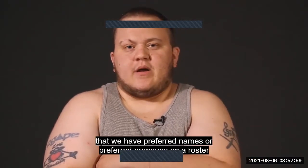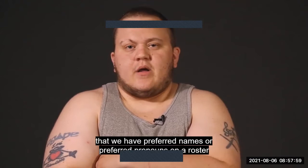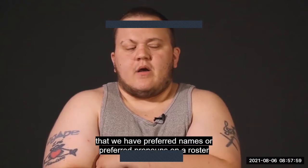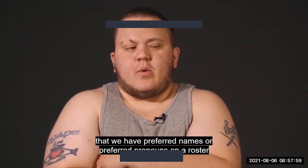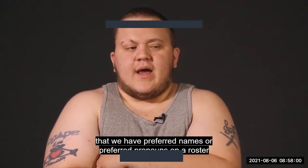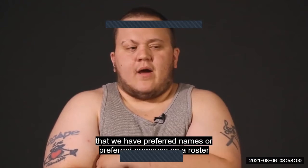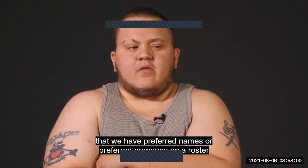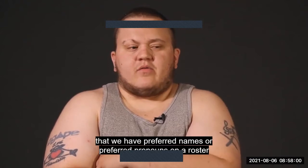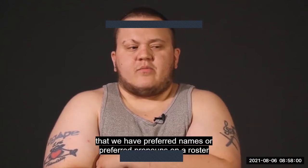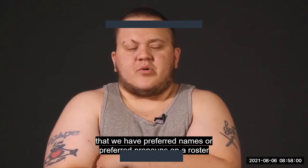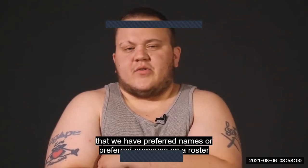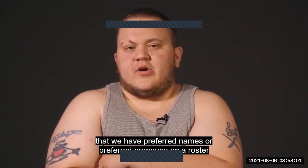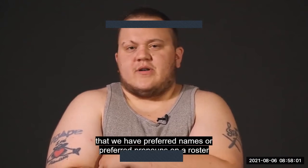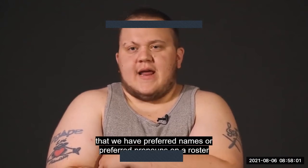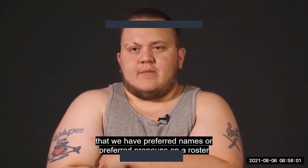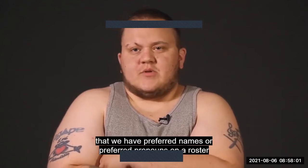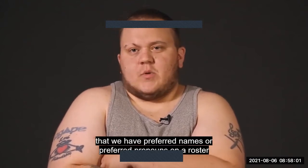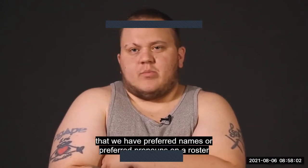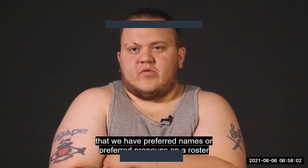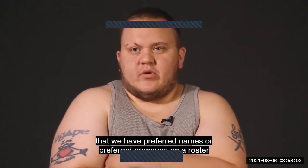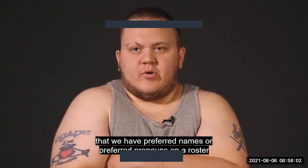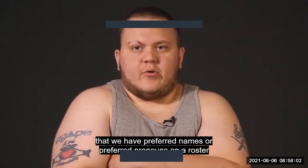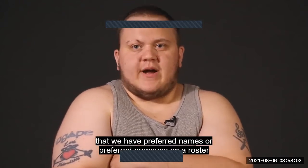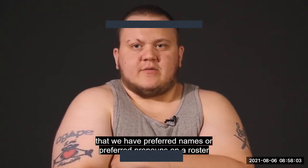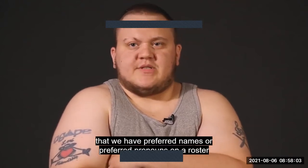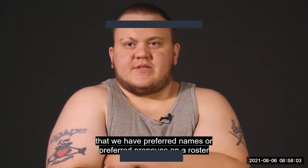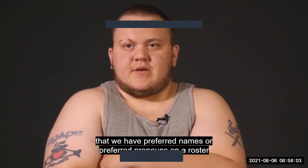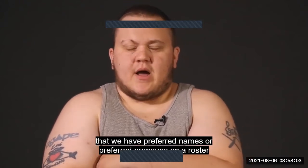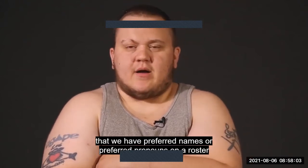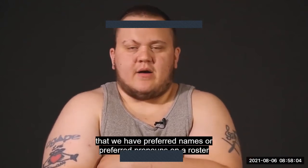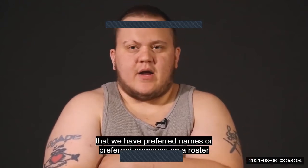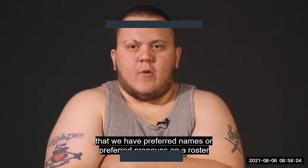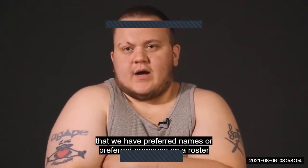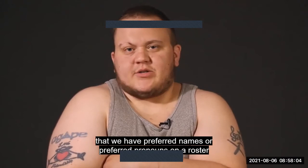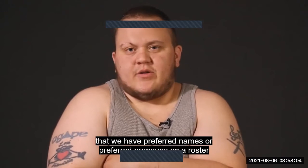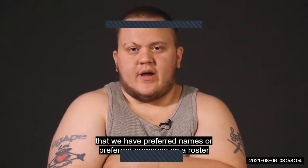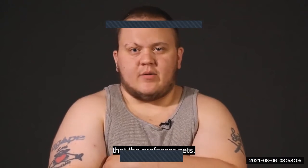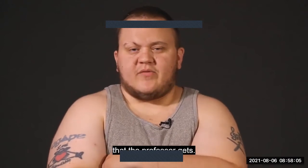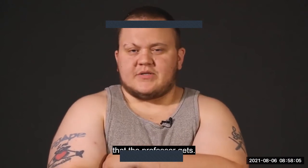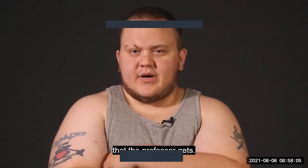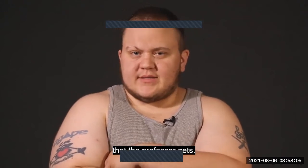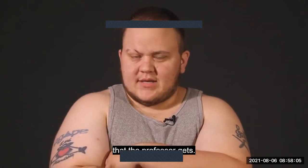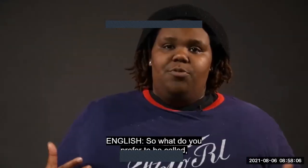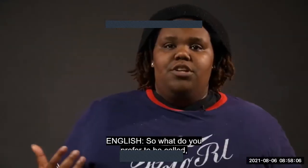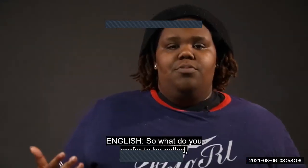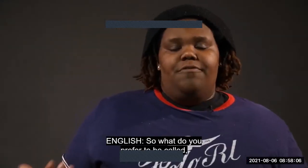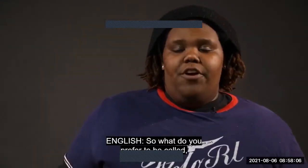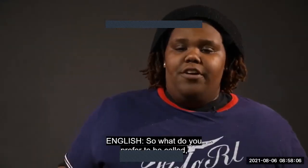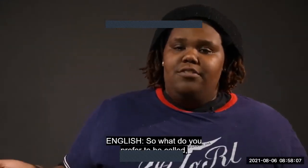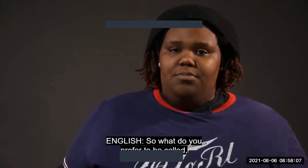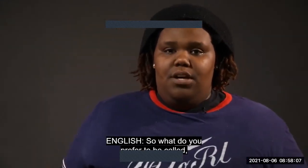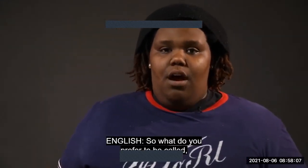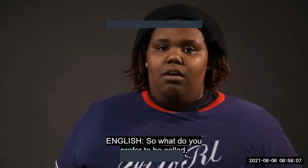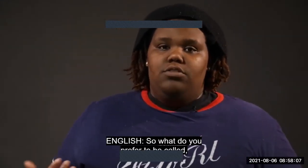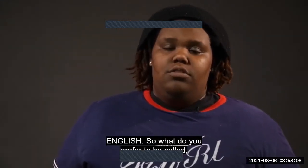so that we have preferred names or preferred pronouns on a roster that a professor gets. So what do you